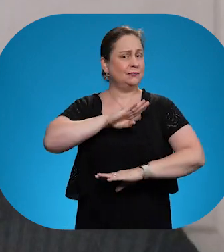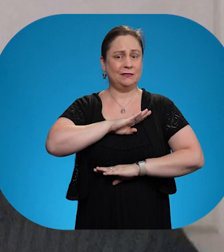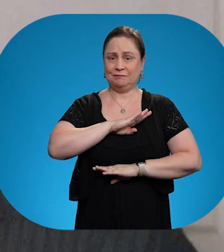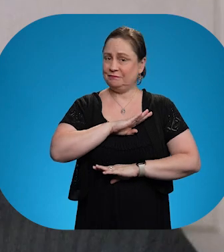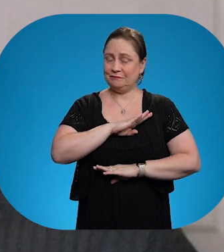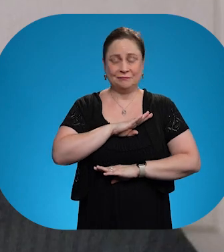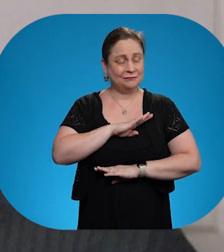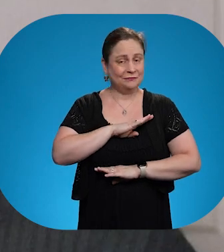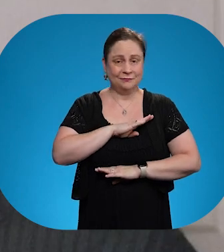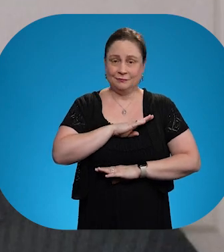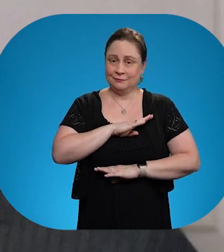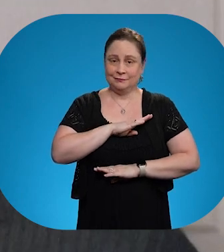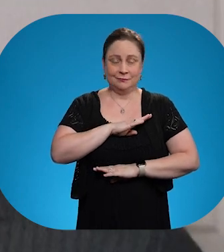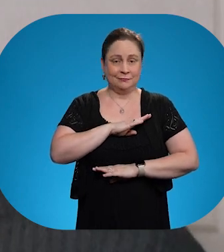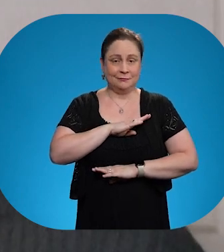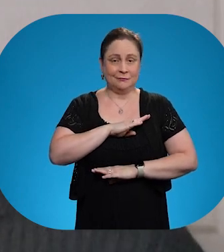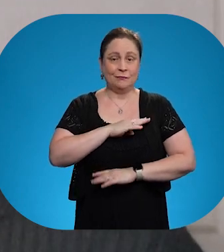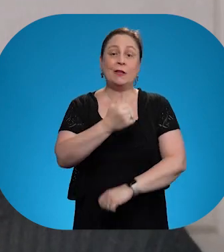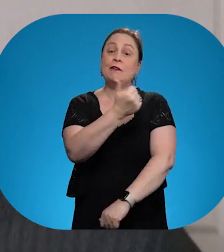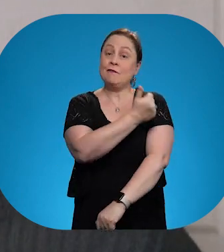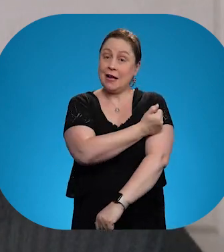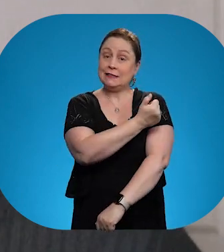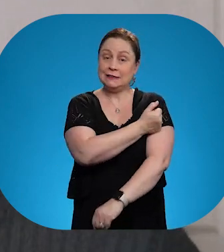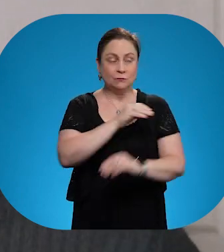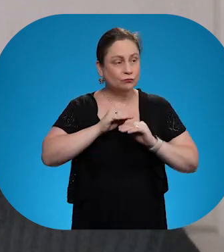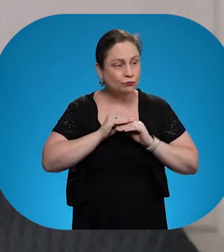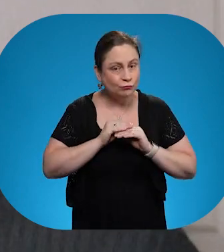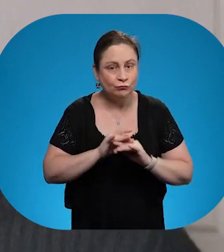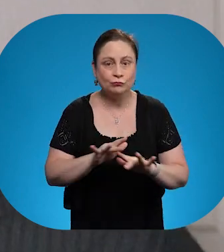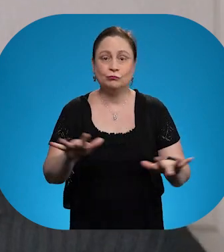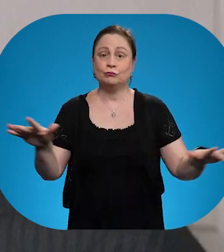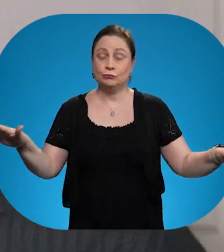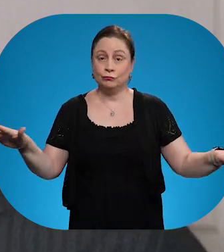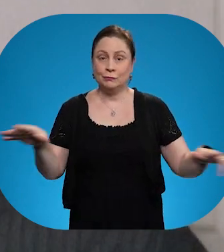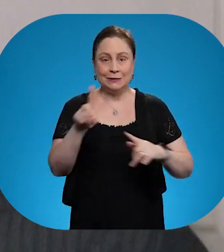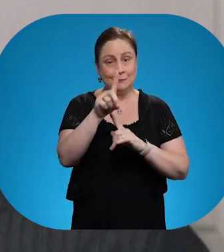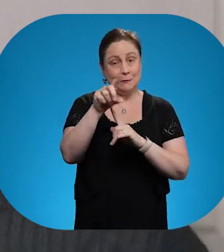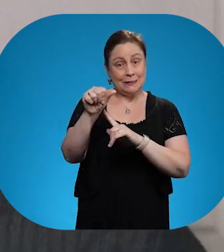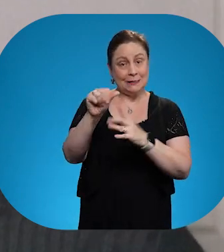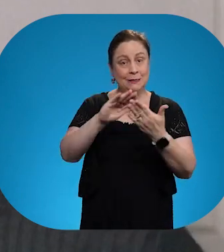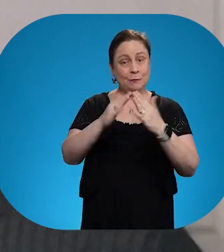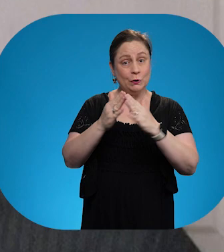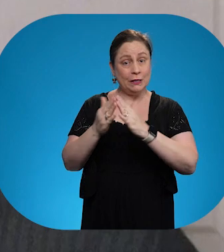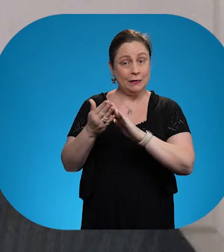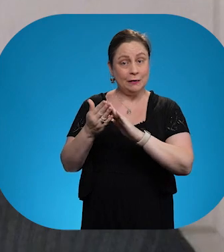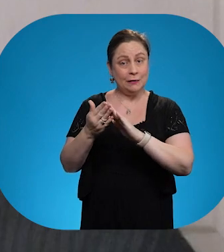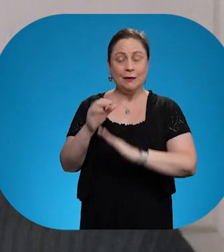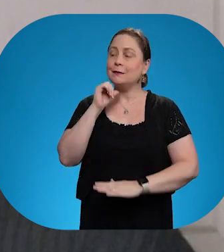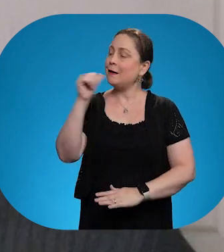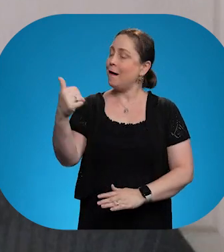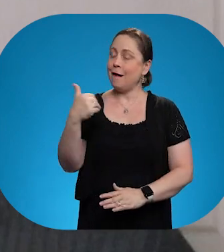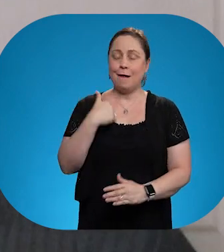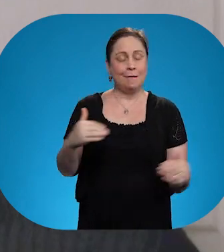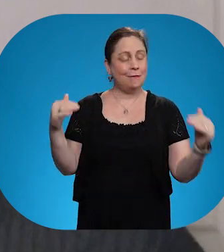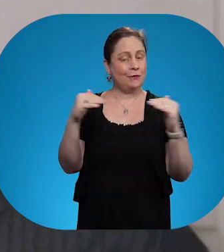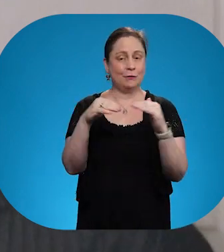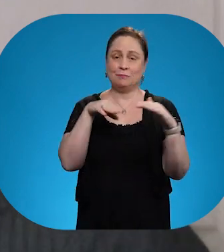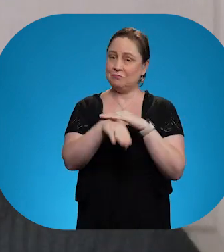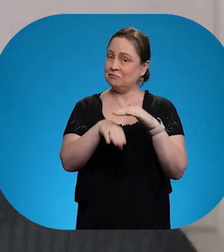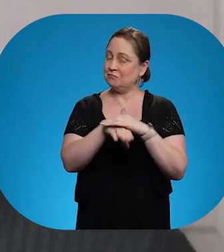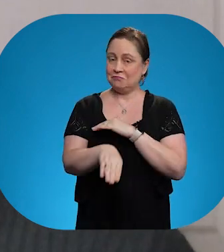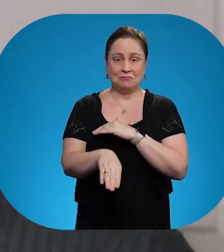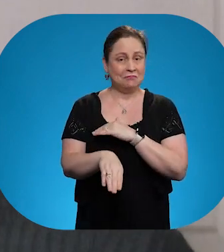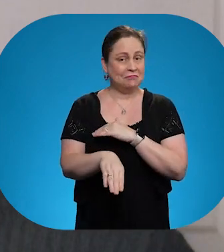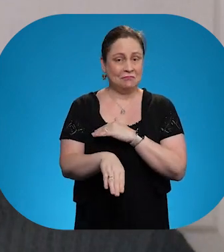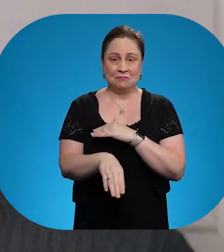PPE distributed in there was inadequate. When the vaccines began to be rolled out,